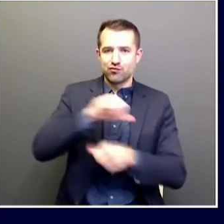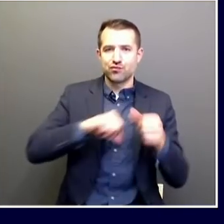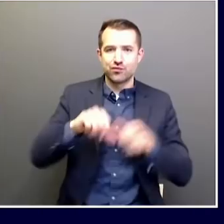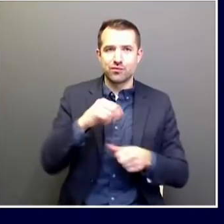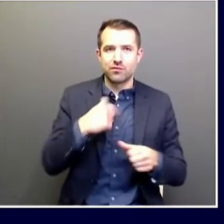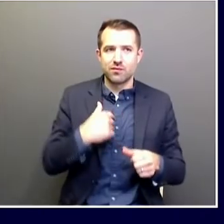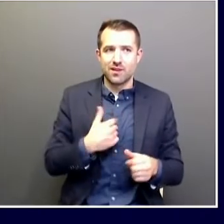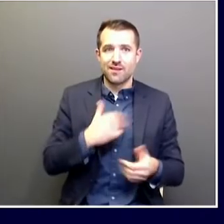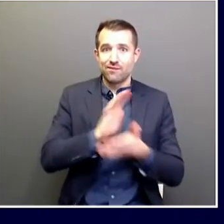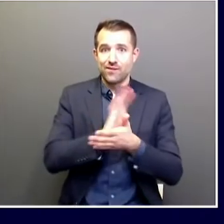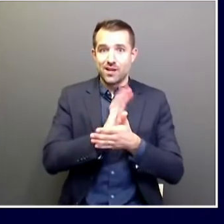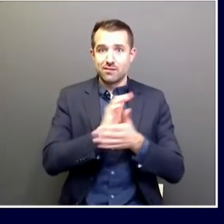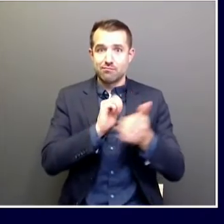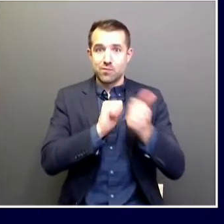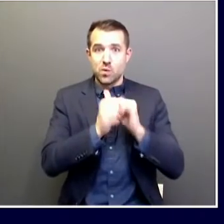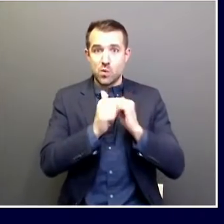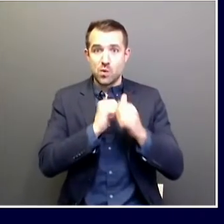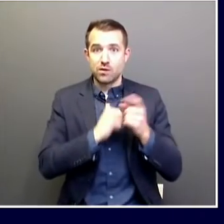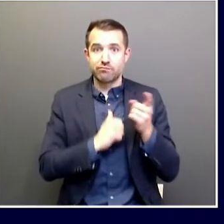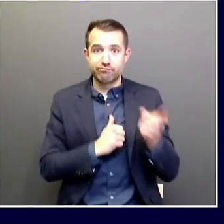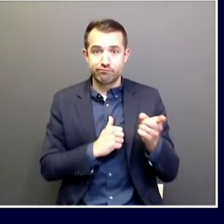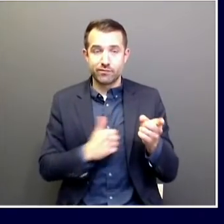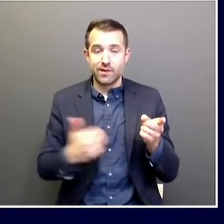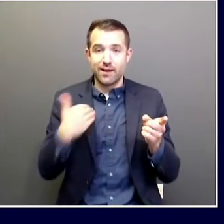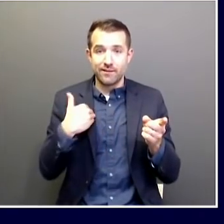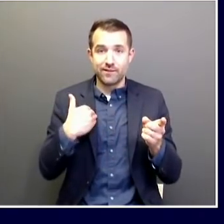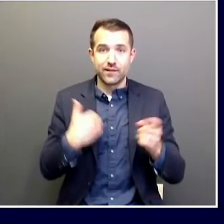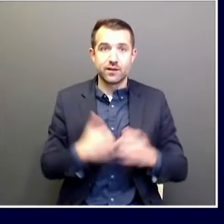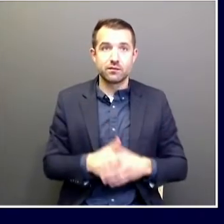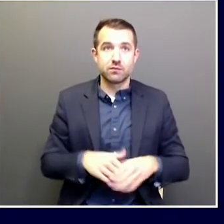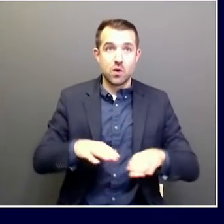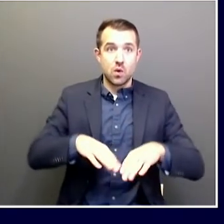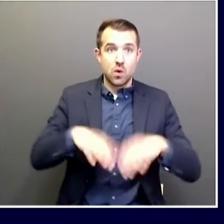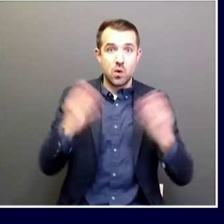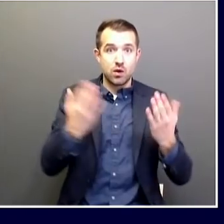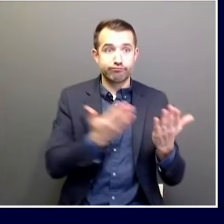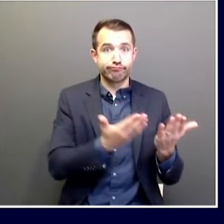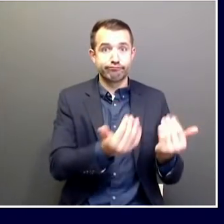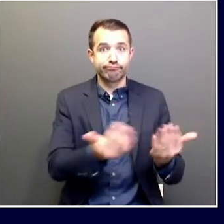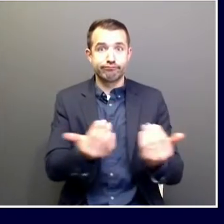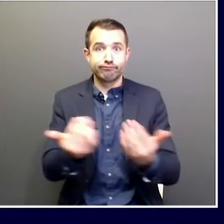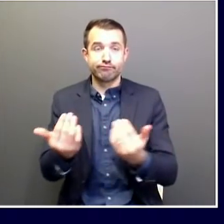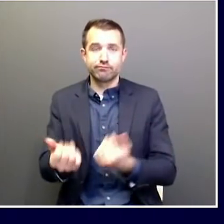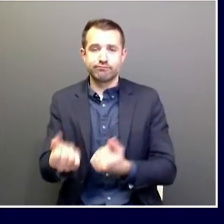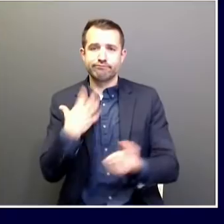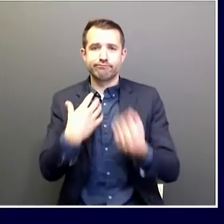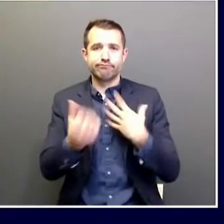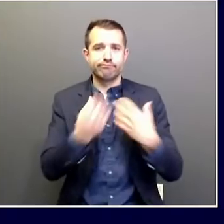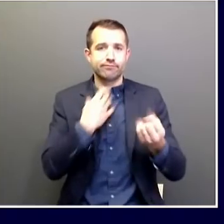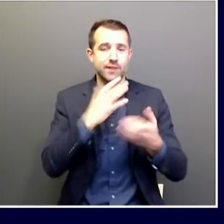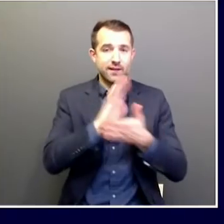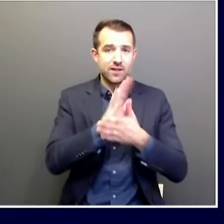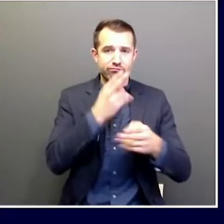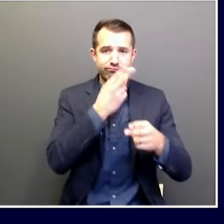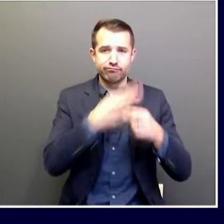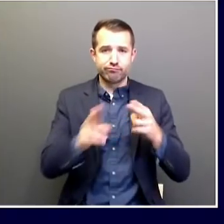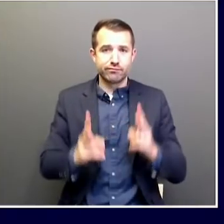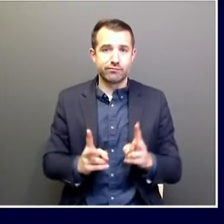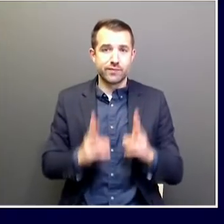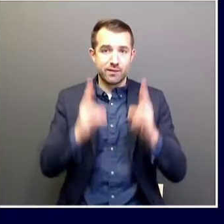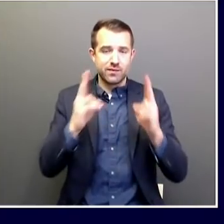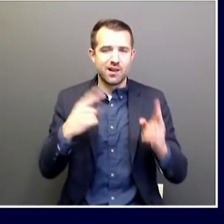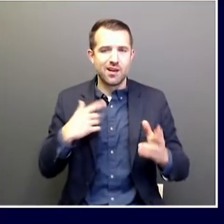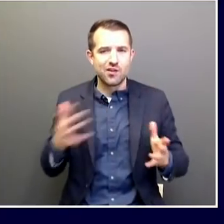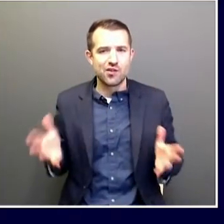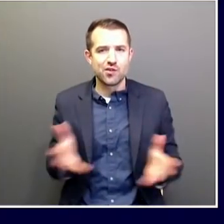that is open for Maine children to encourage other children to get vaccinated. So Maine youth ages 5 to 7 can submit a